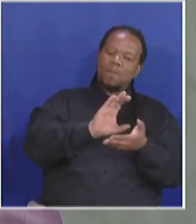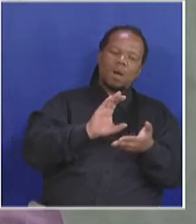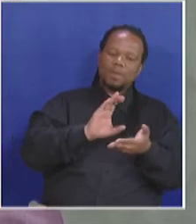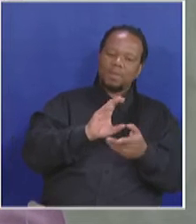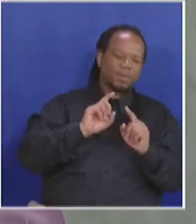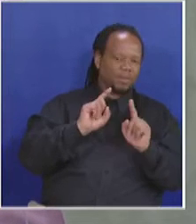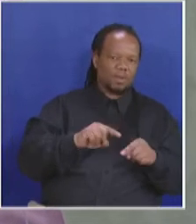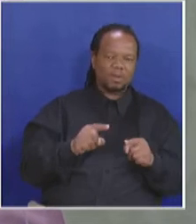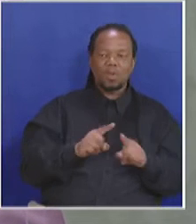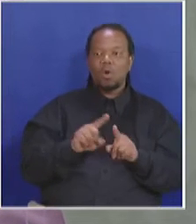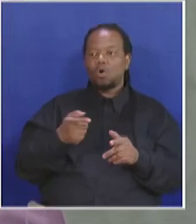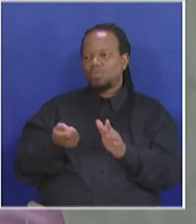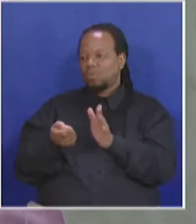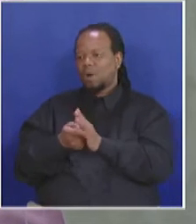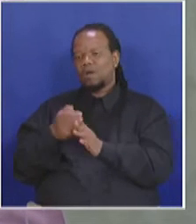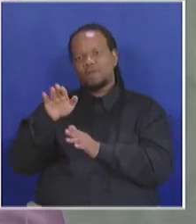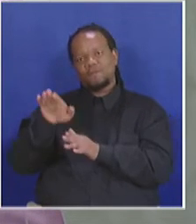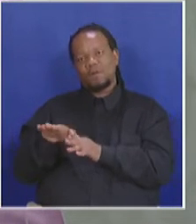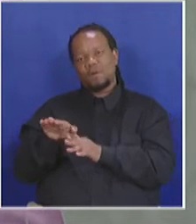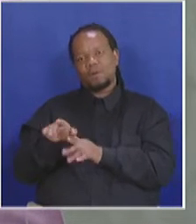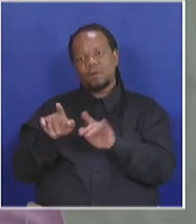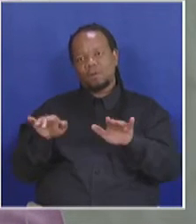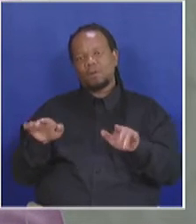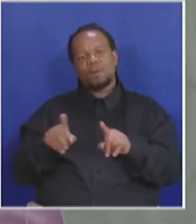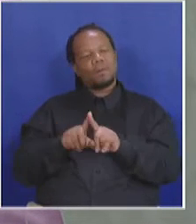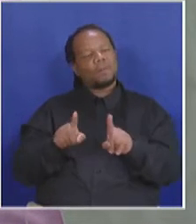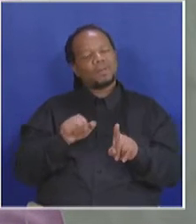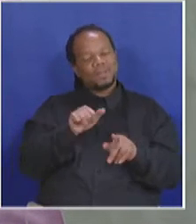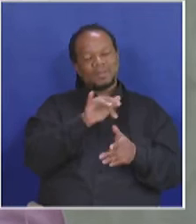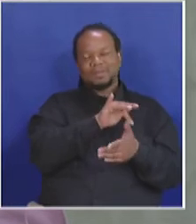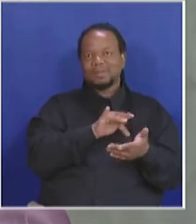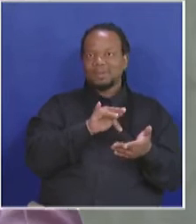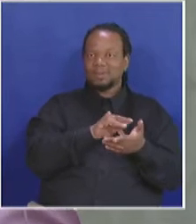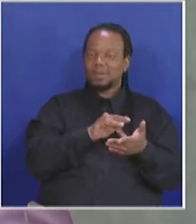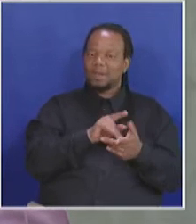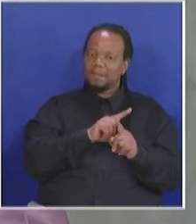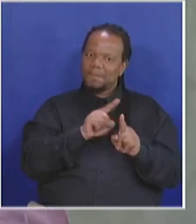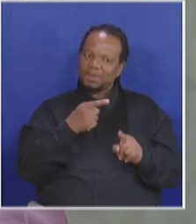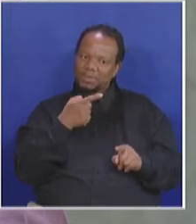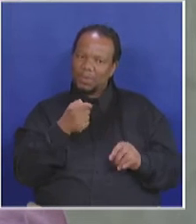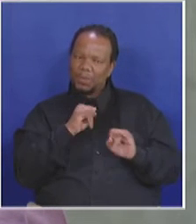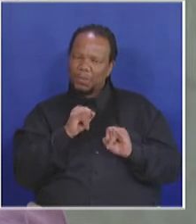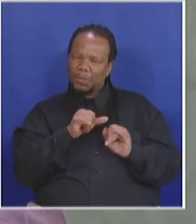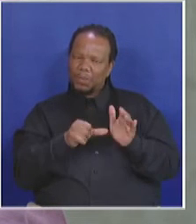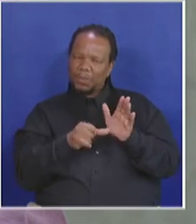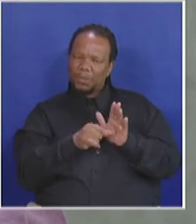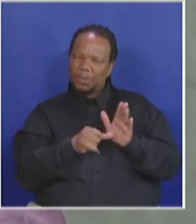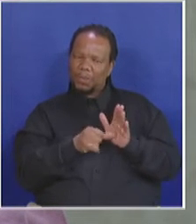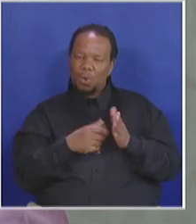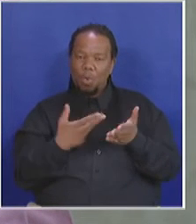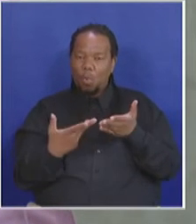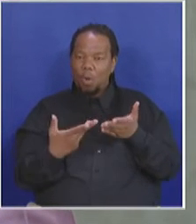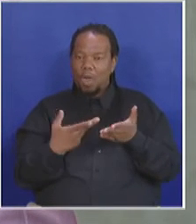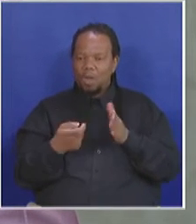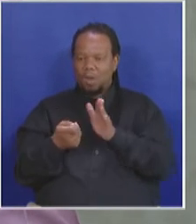the vehicles, the center should prioritize in terms of the real extreme needs to find its fleet acquisition plan.